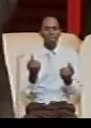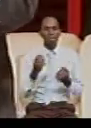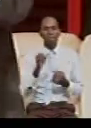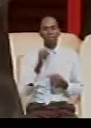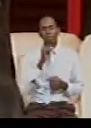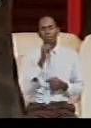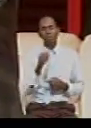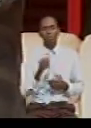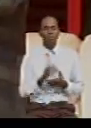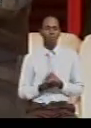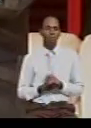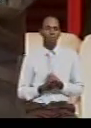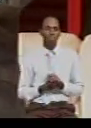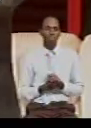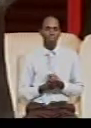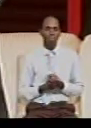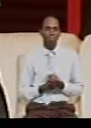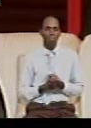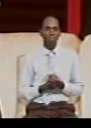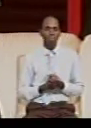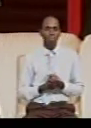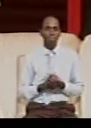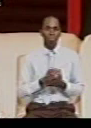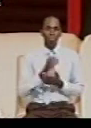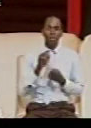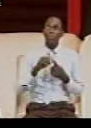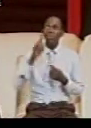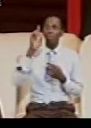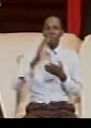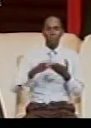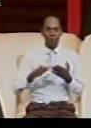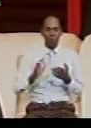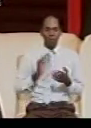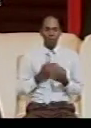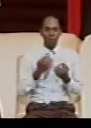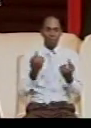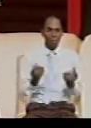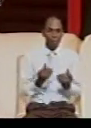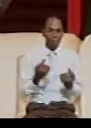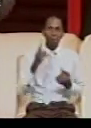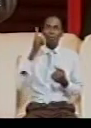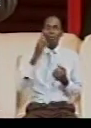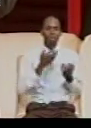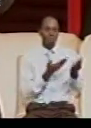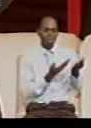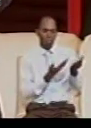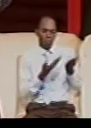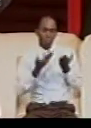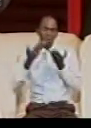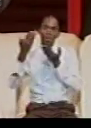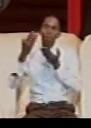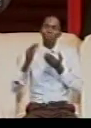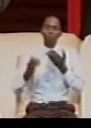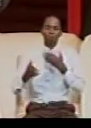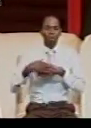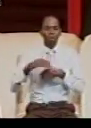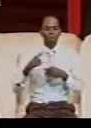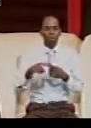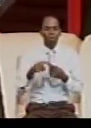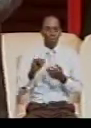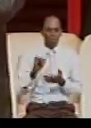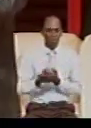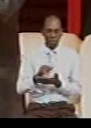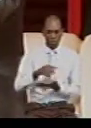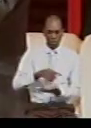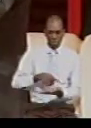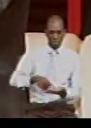not. When he forgives our sin, he brings us back into that circle.